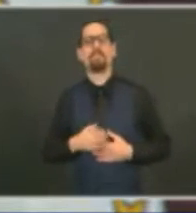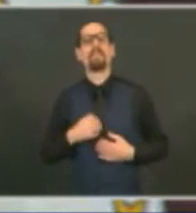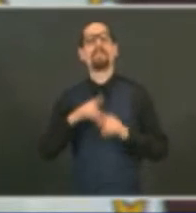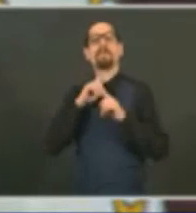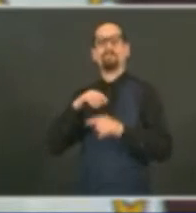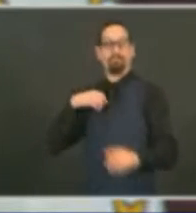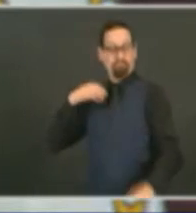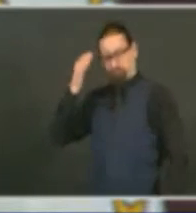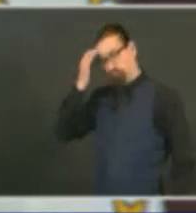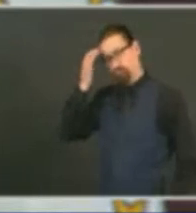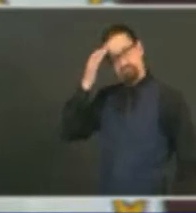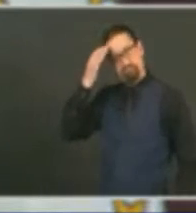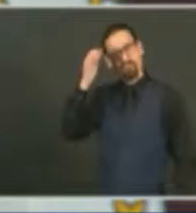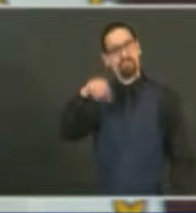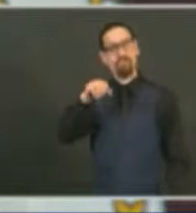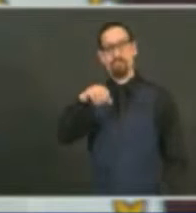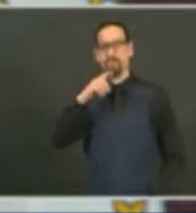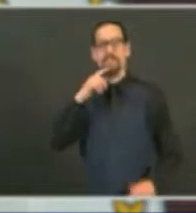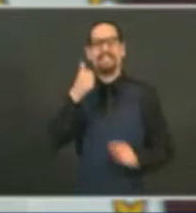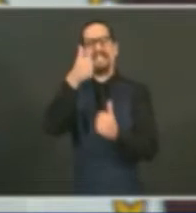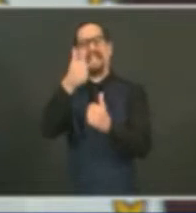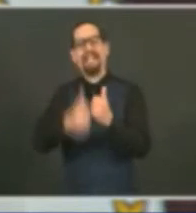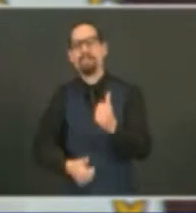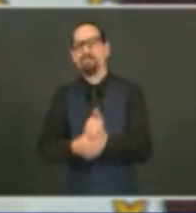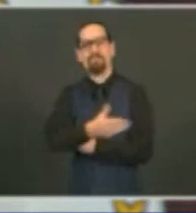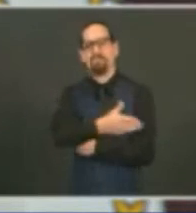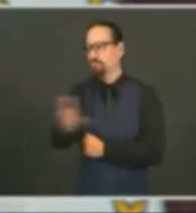decision I made, I've said from the beginning, it is imperfect.